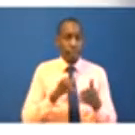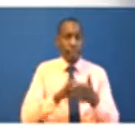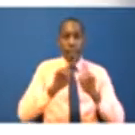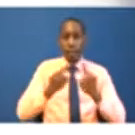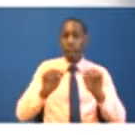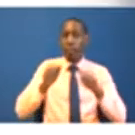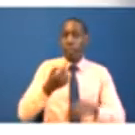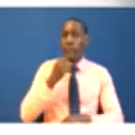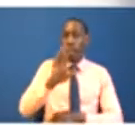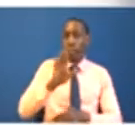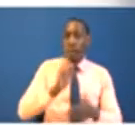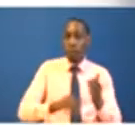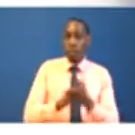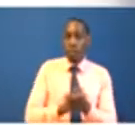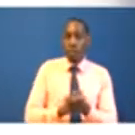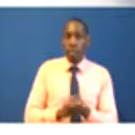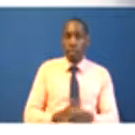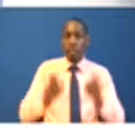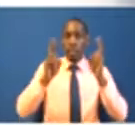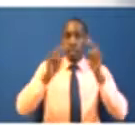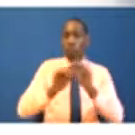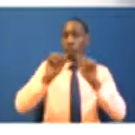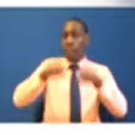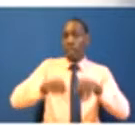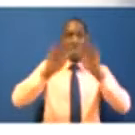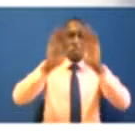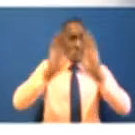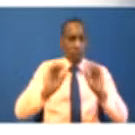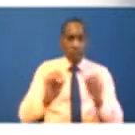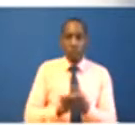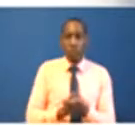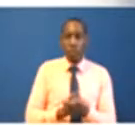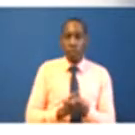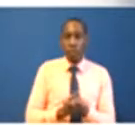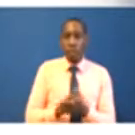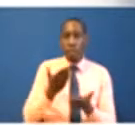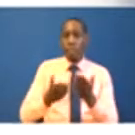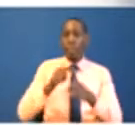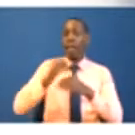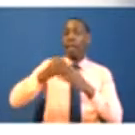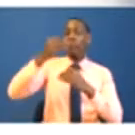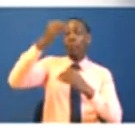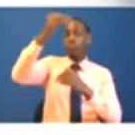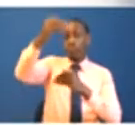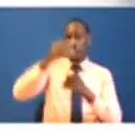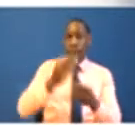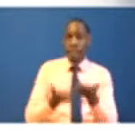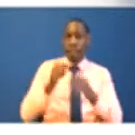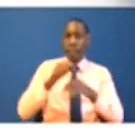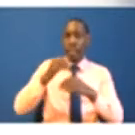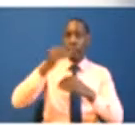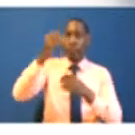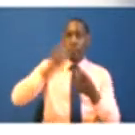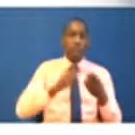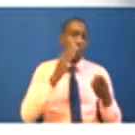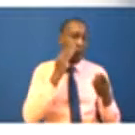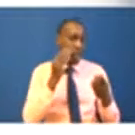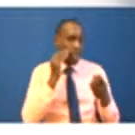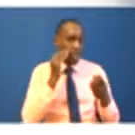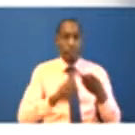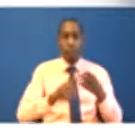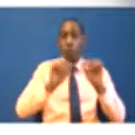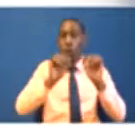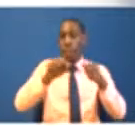but i can tell you the issue of competence here will not count you can wait until maybe in future in future things like experience